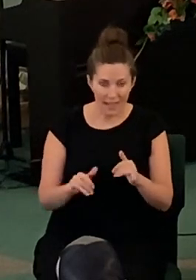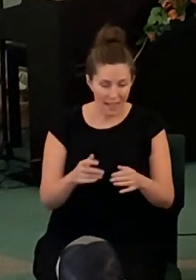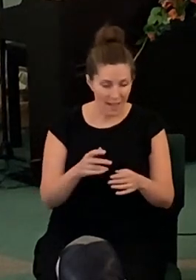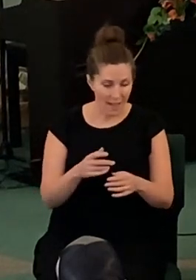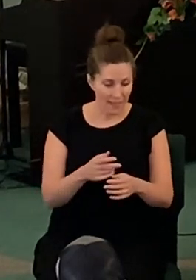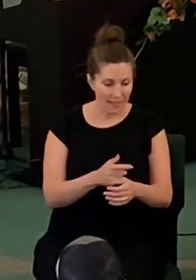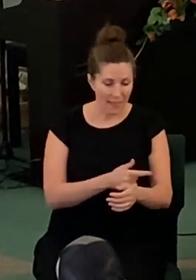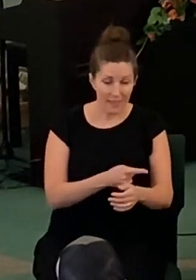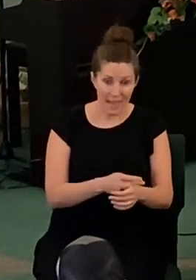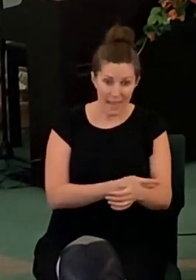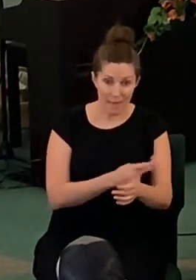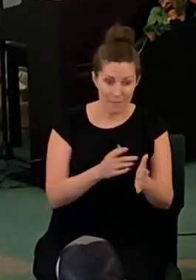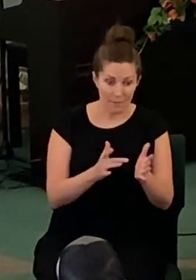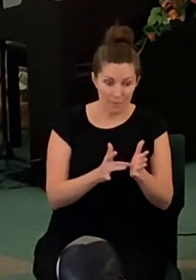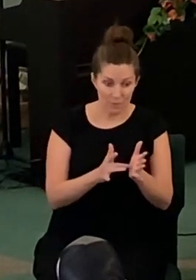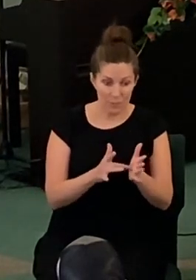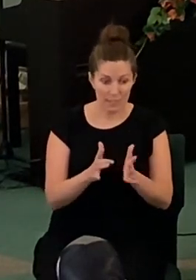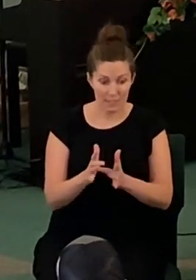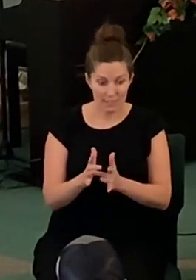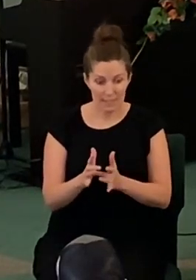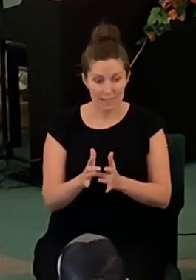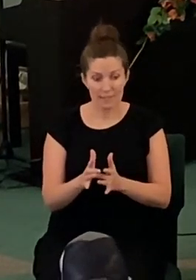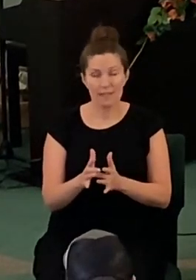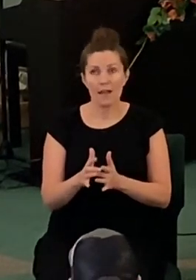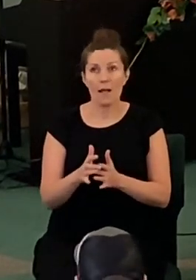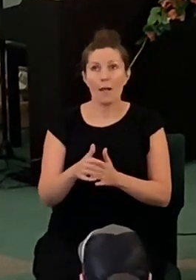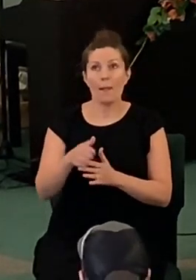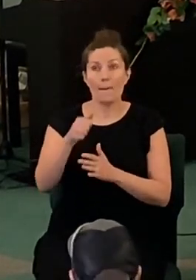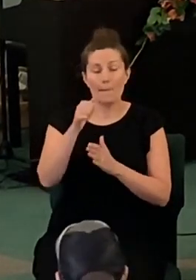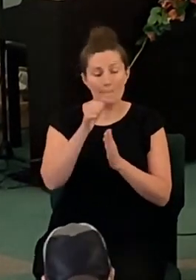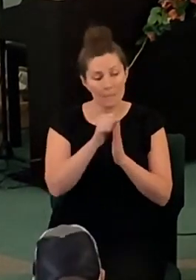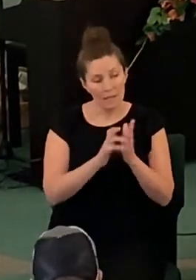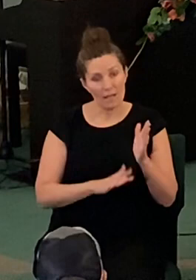unblemished and spotless, the blood of Christ.